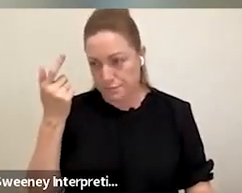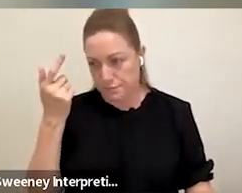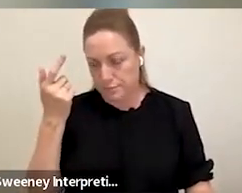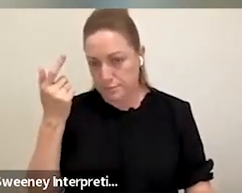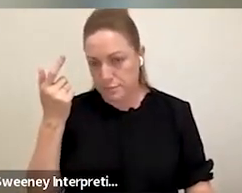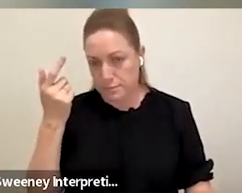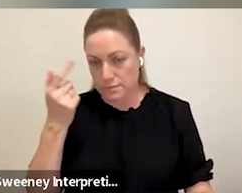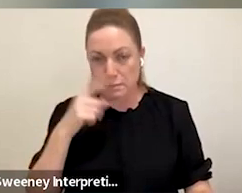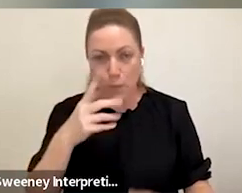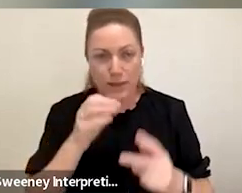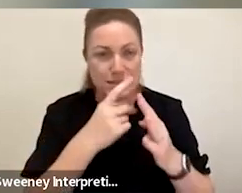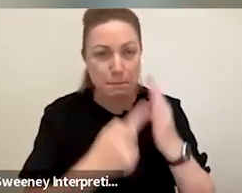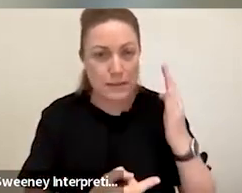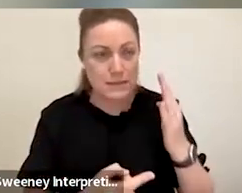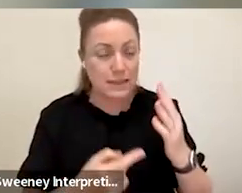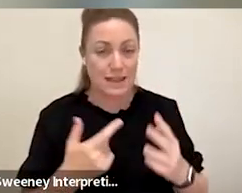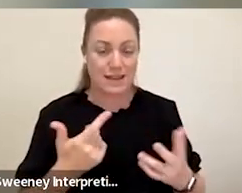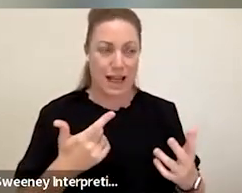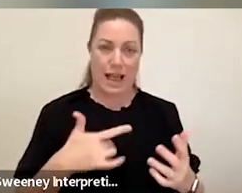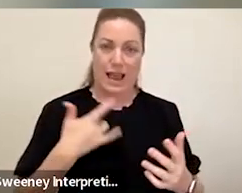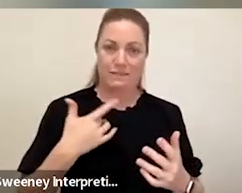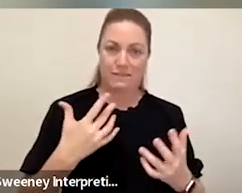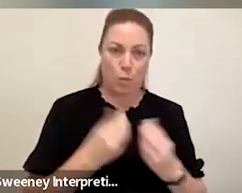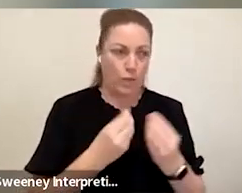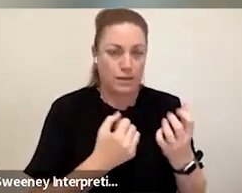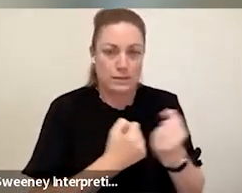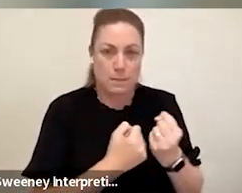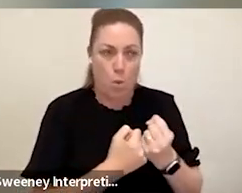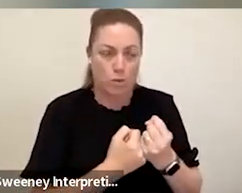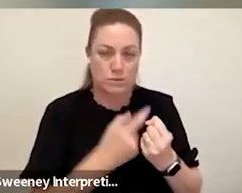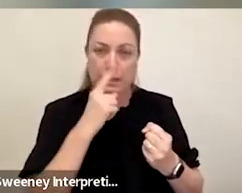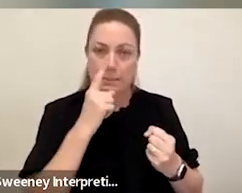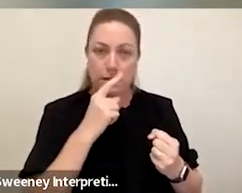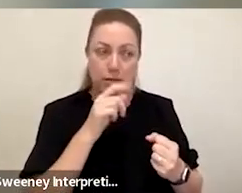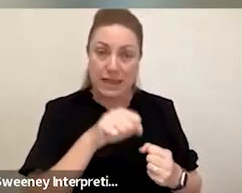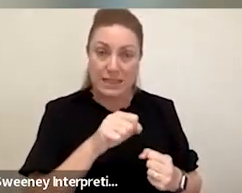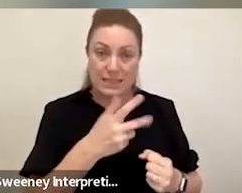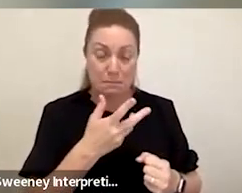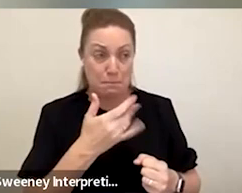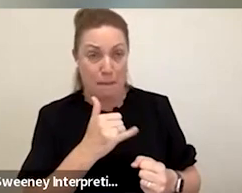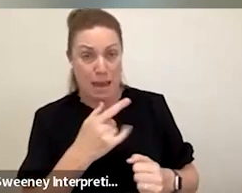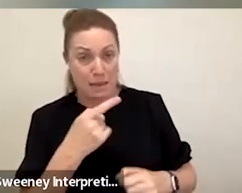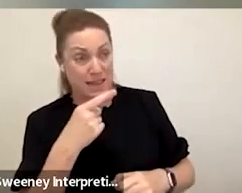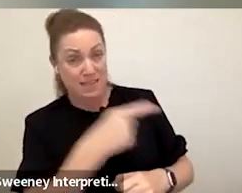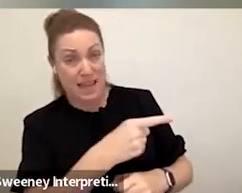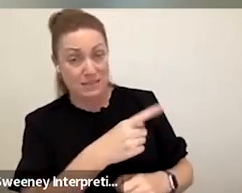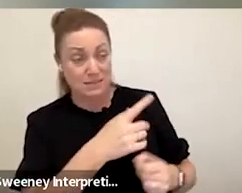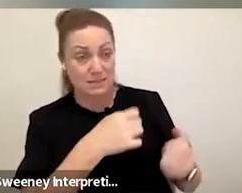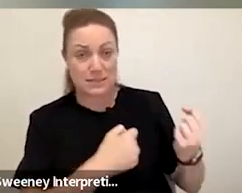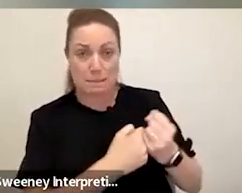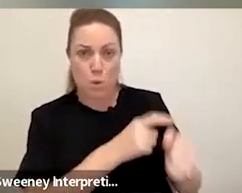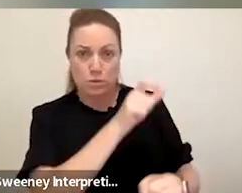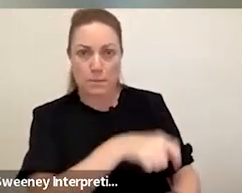or people with a disability are living somewhere with support, it could be the person who is providing the support that turns